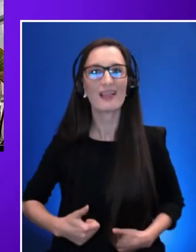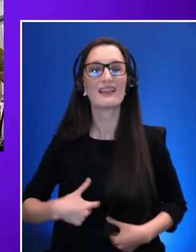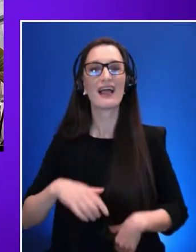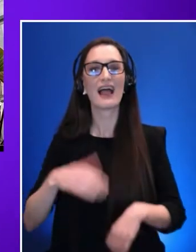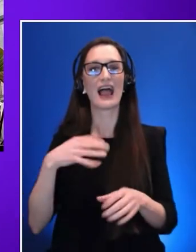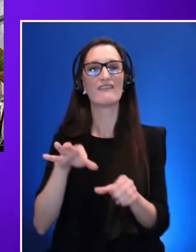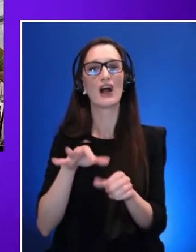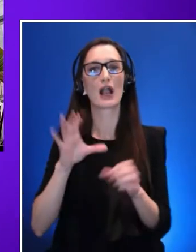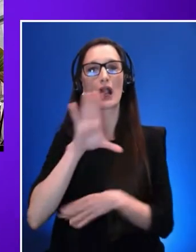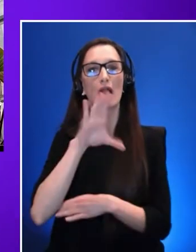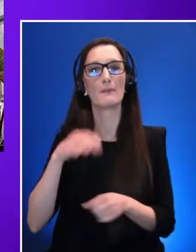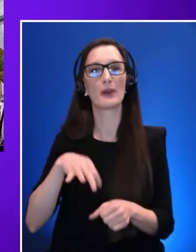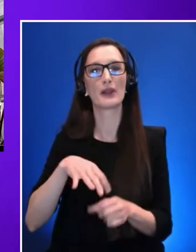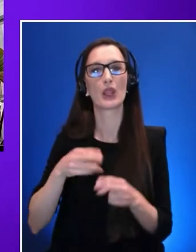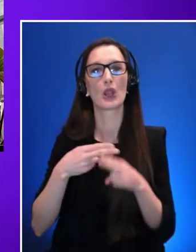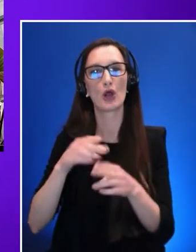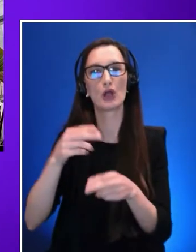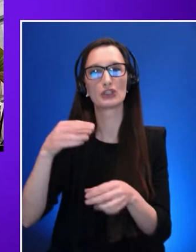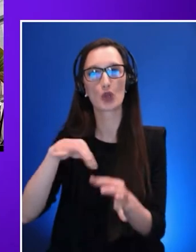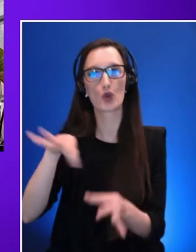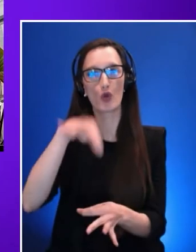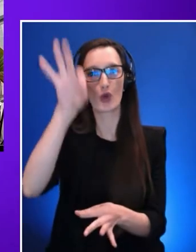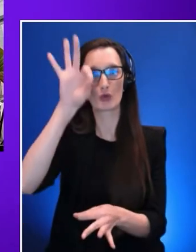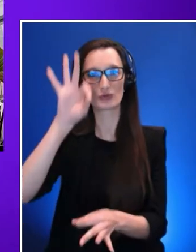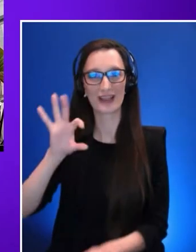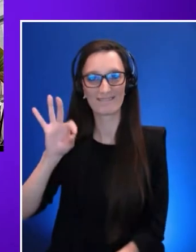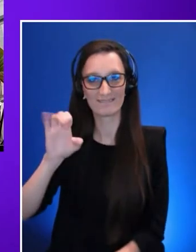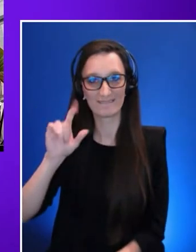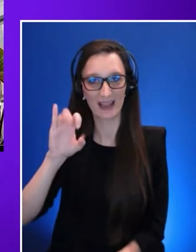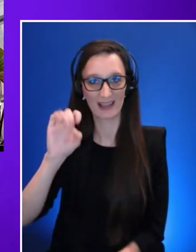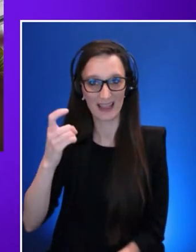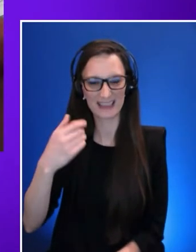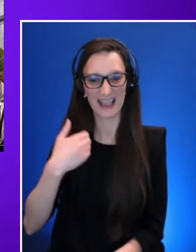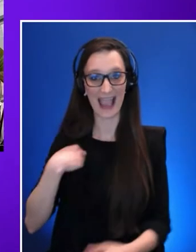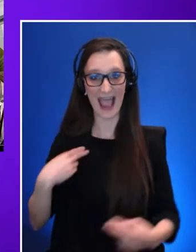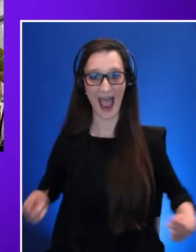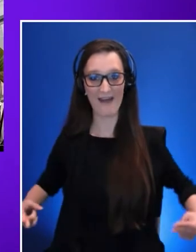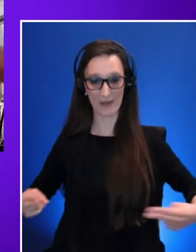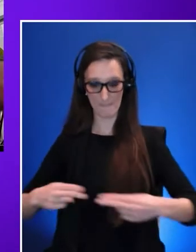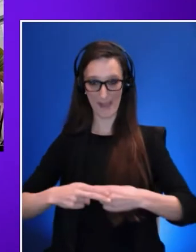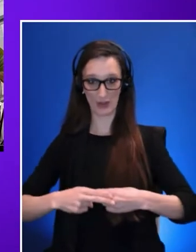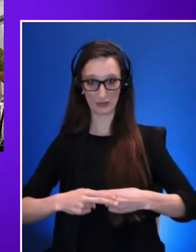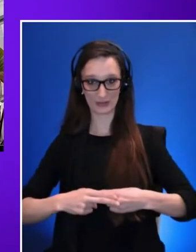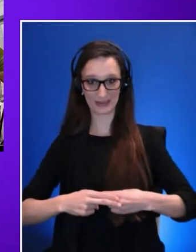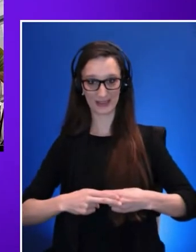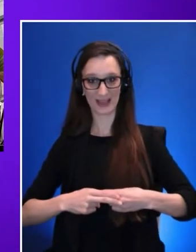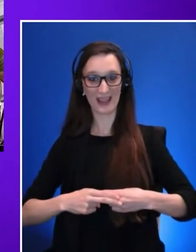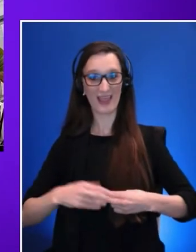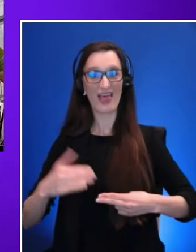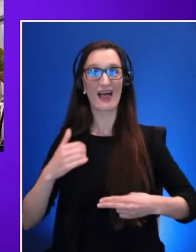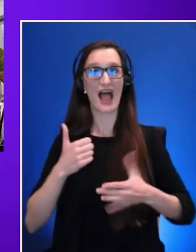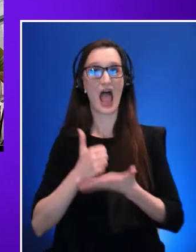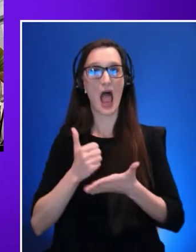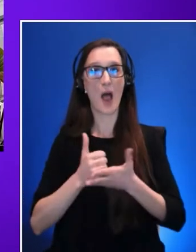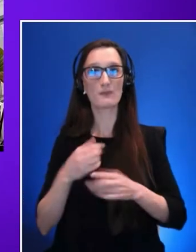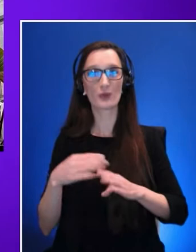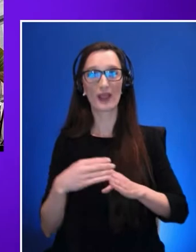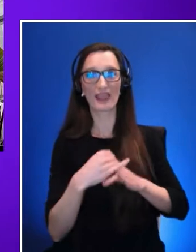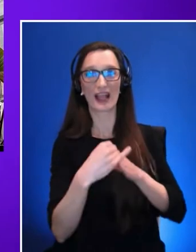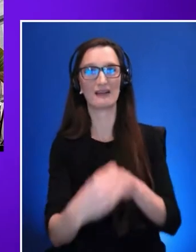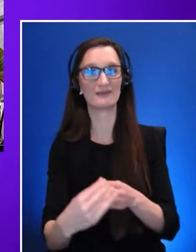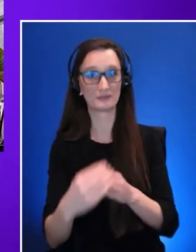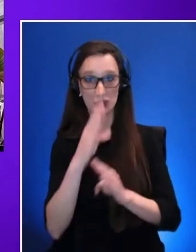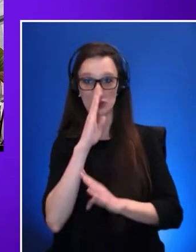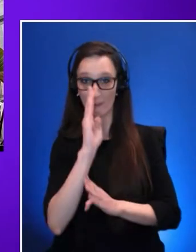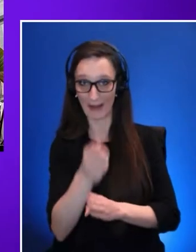with, has a belt that helps you navigate direction in where you need to go. It